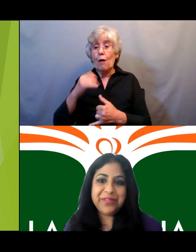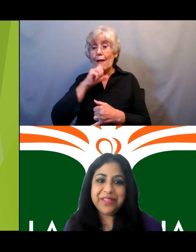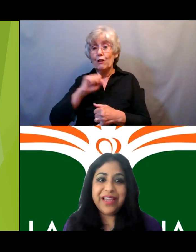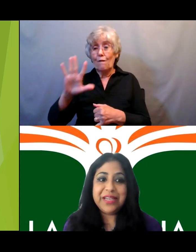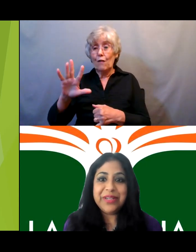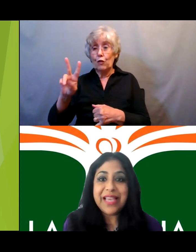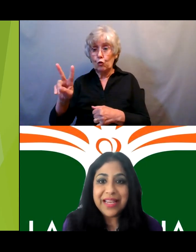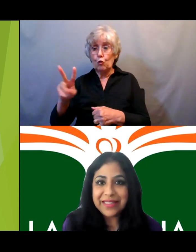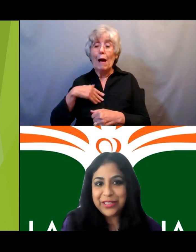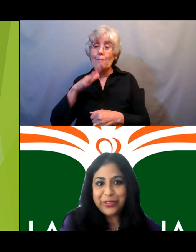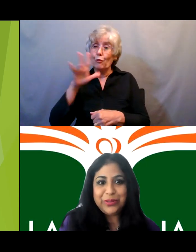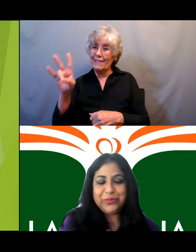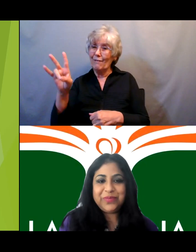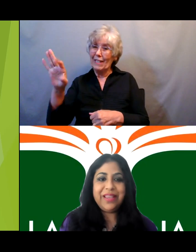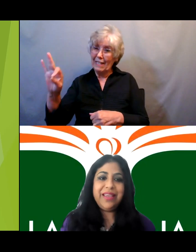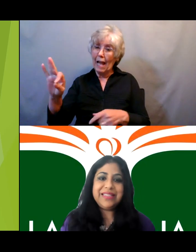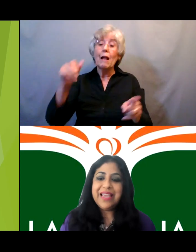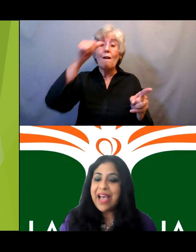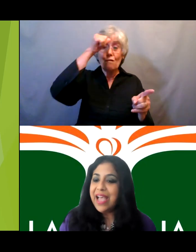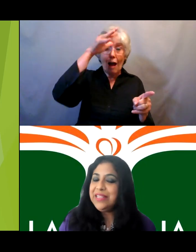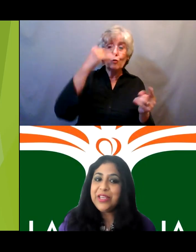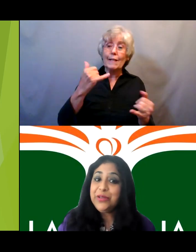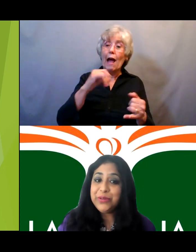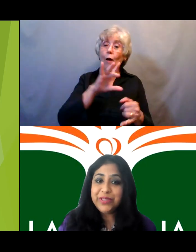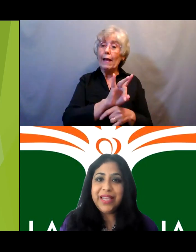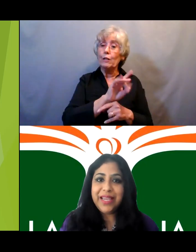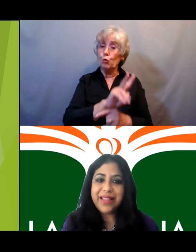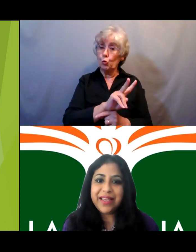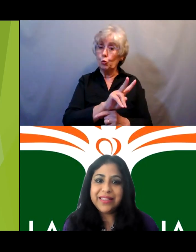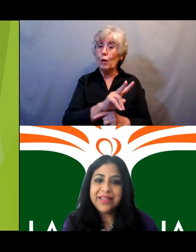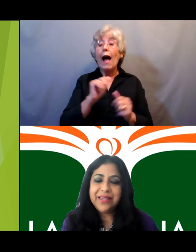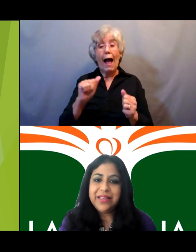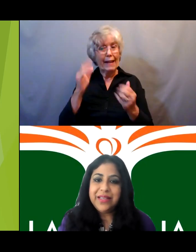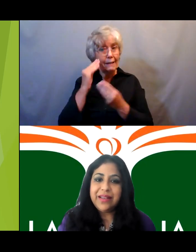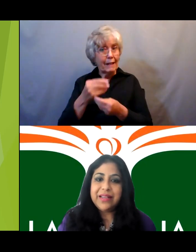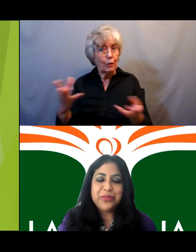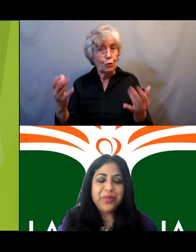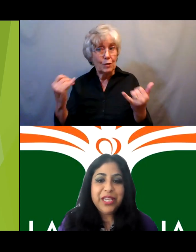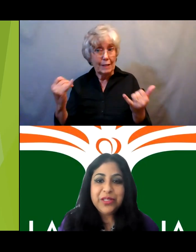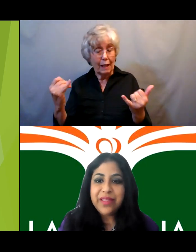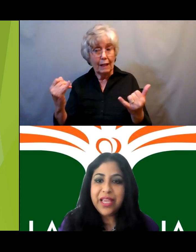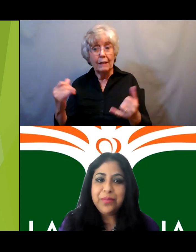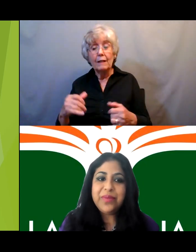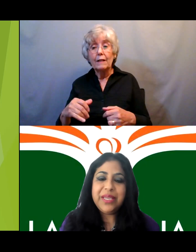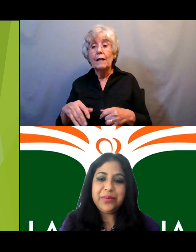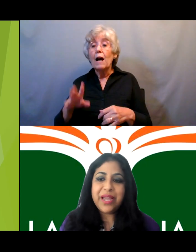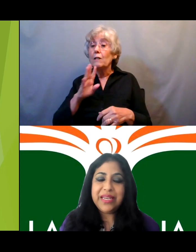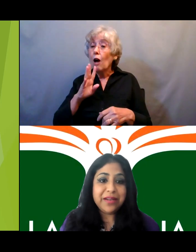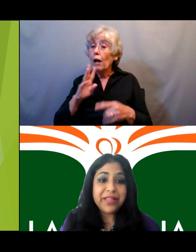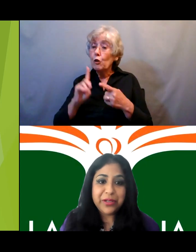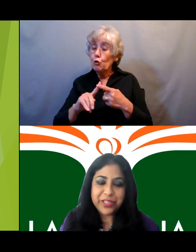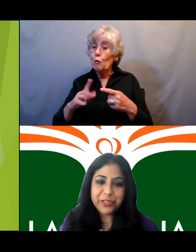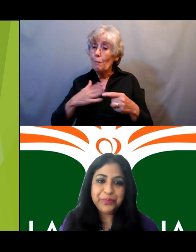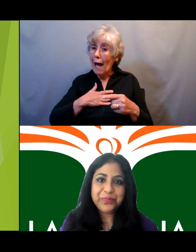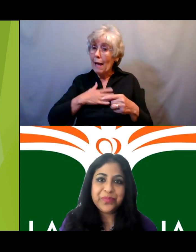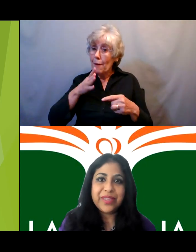is 79, and my dad is 82. And I can tell you today that speaking to them in my